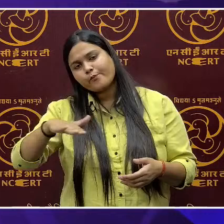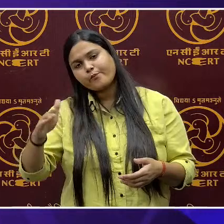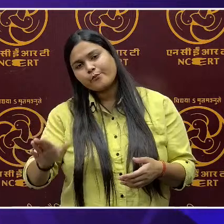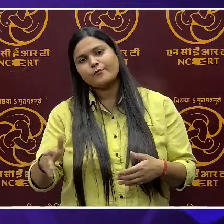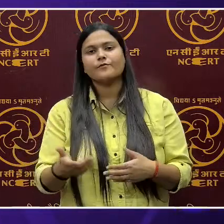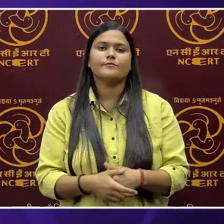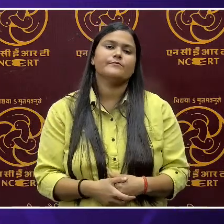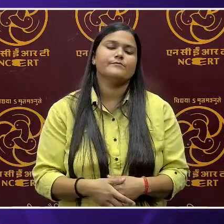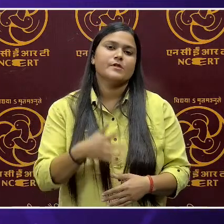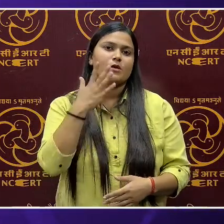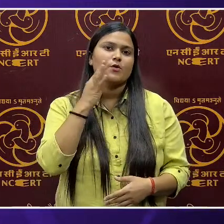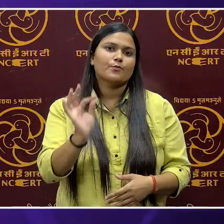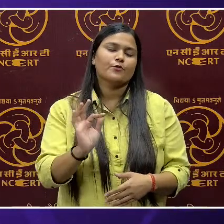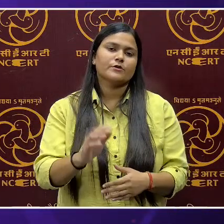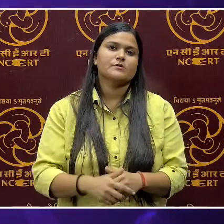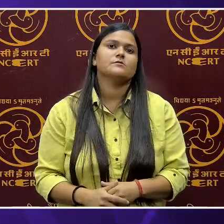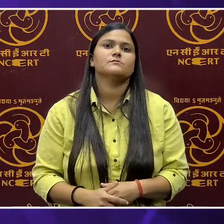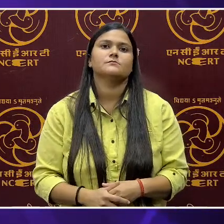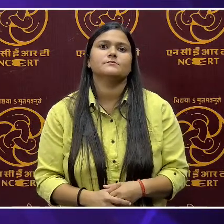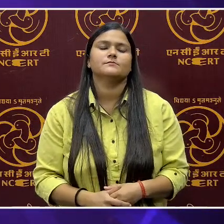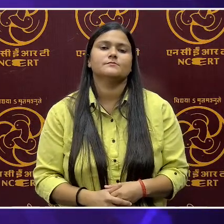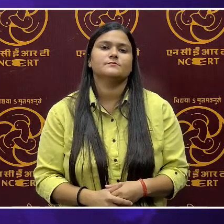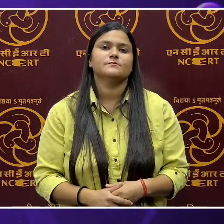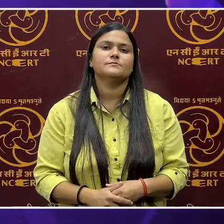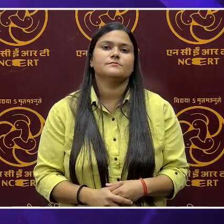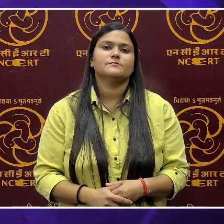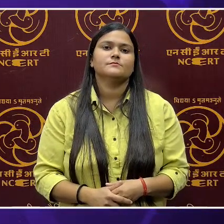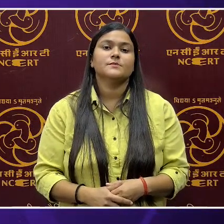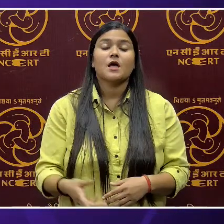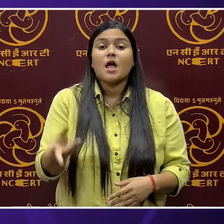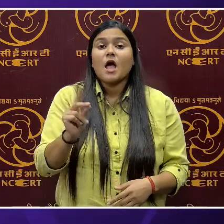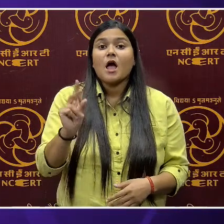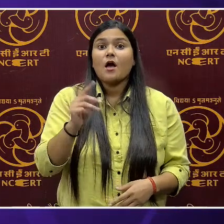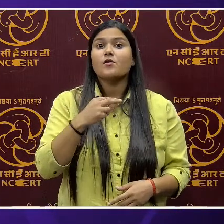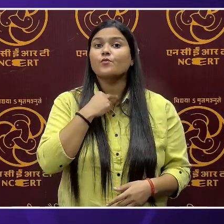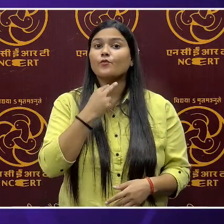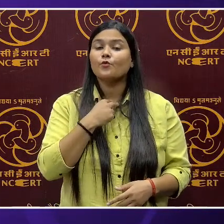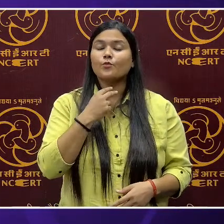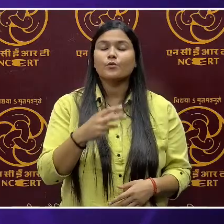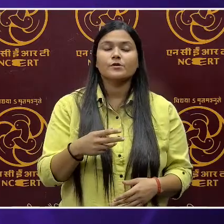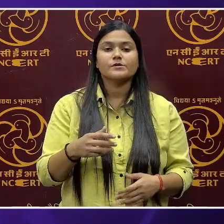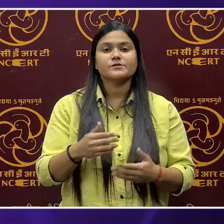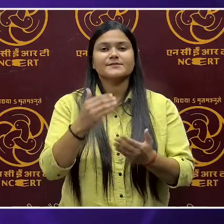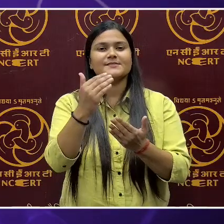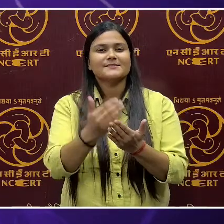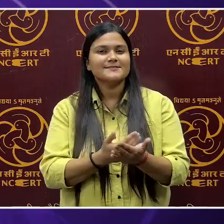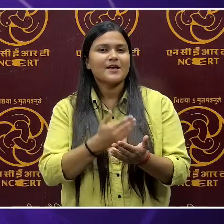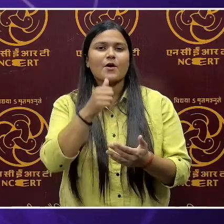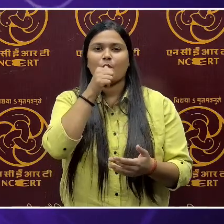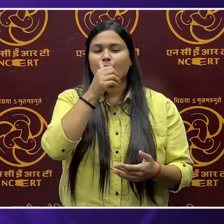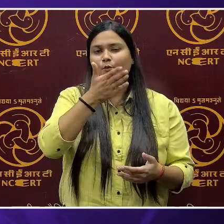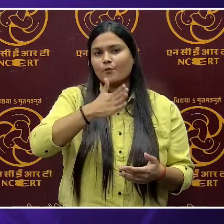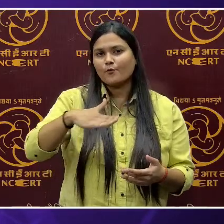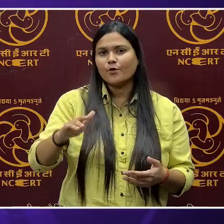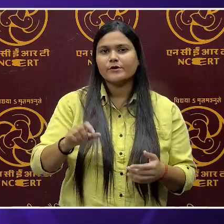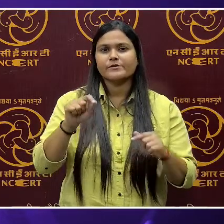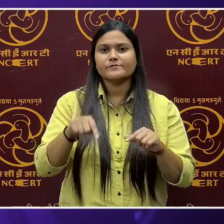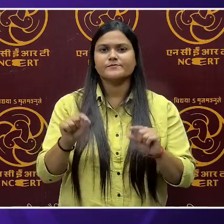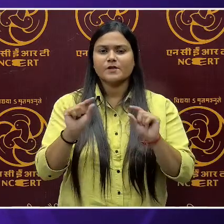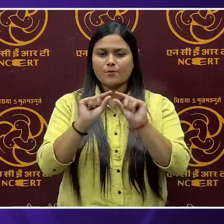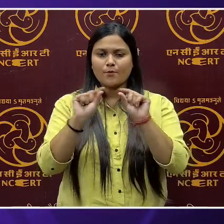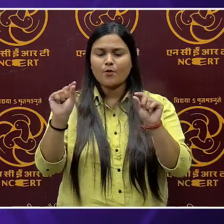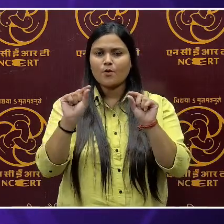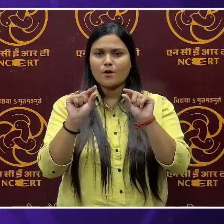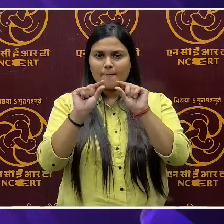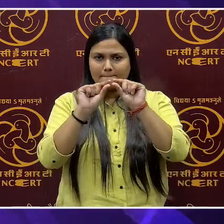very important chant. We also have worksheets for our students. So this is a fill in the blank